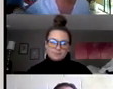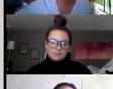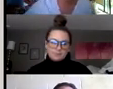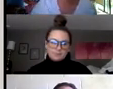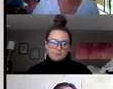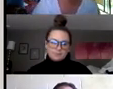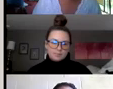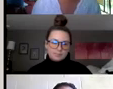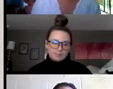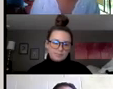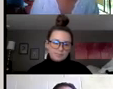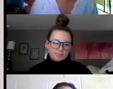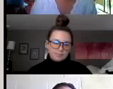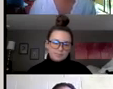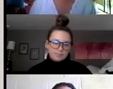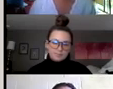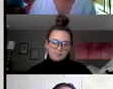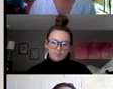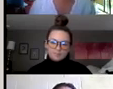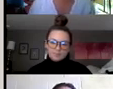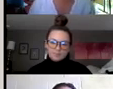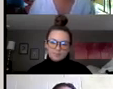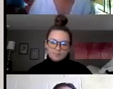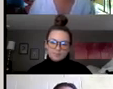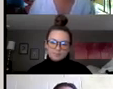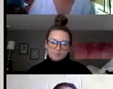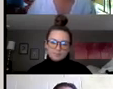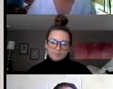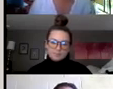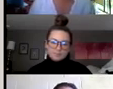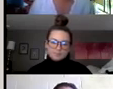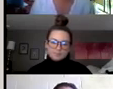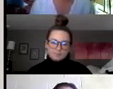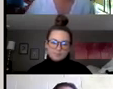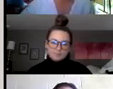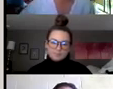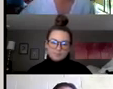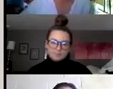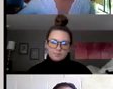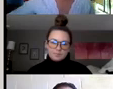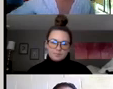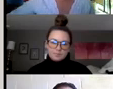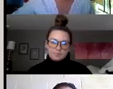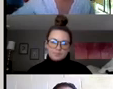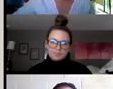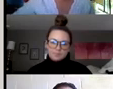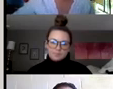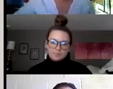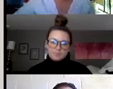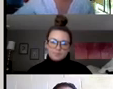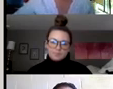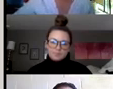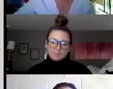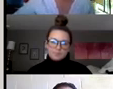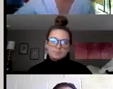Mexican American is basically defined as a US American national of Mexican descent, born